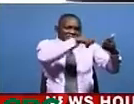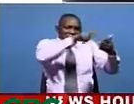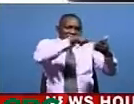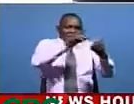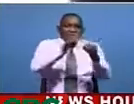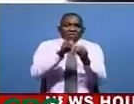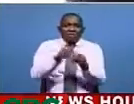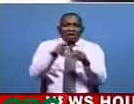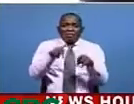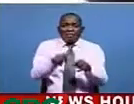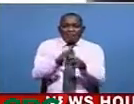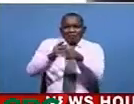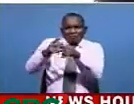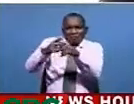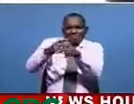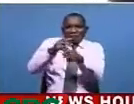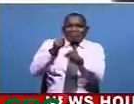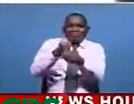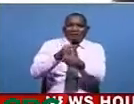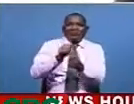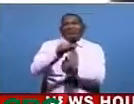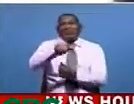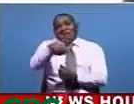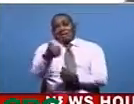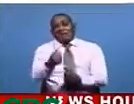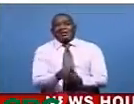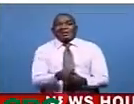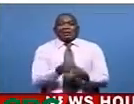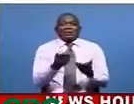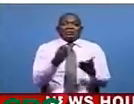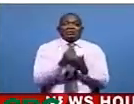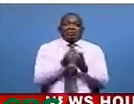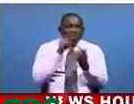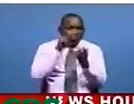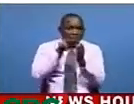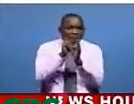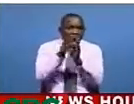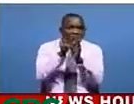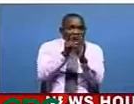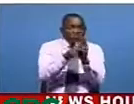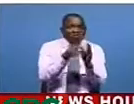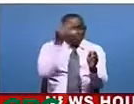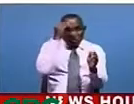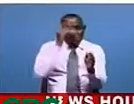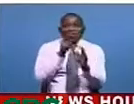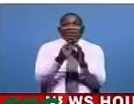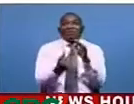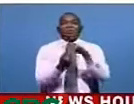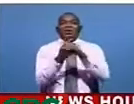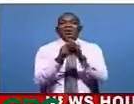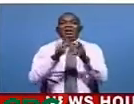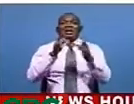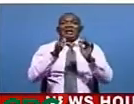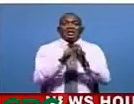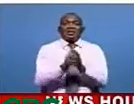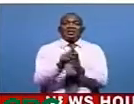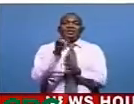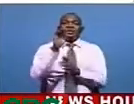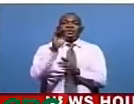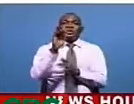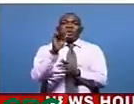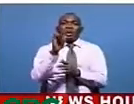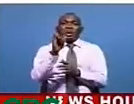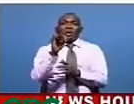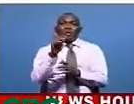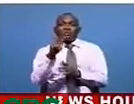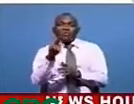of personal practicals with others. Lots of videos, you know, these days, Charlie, social media, YouTube, you get